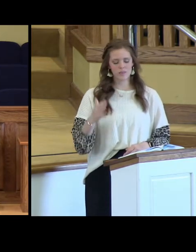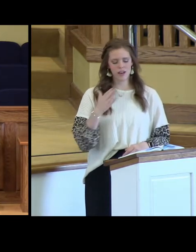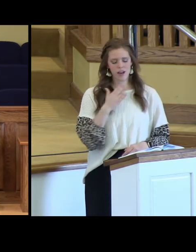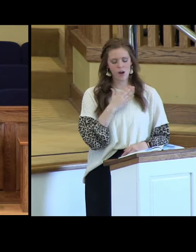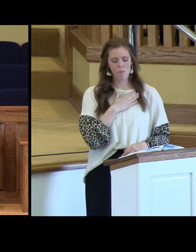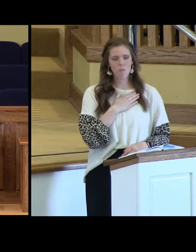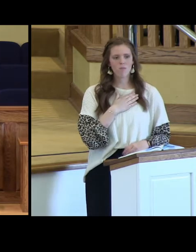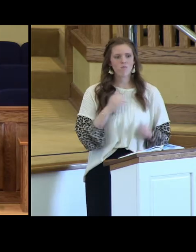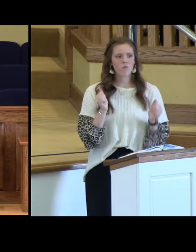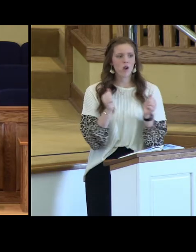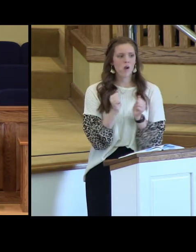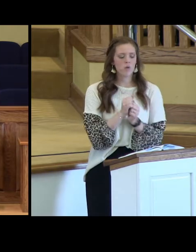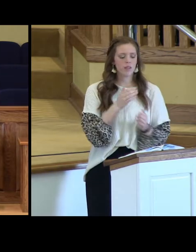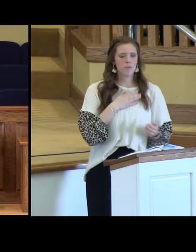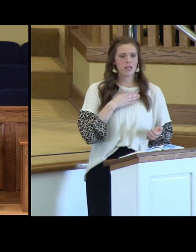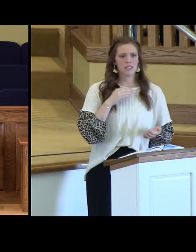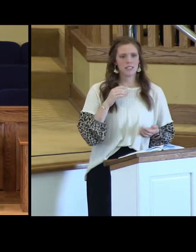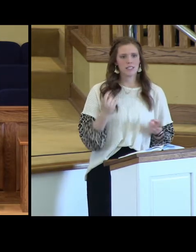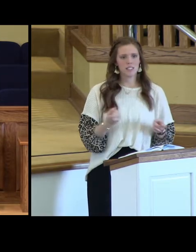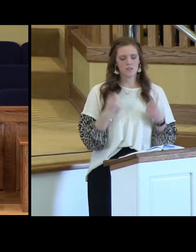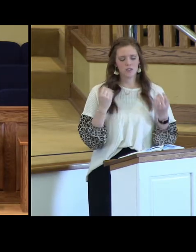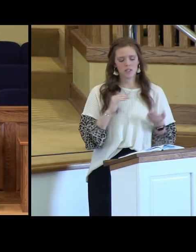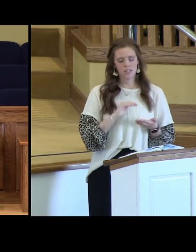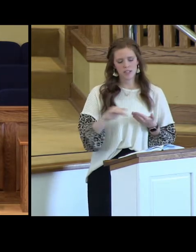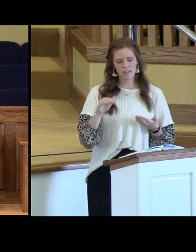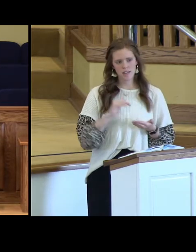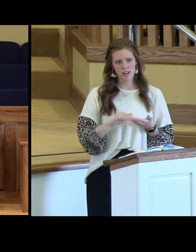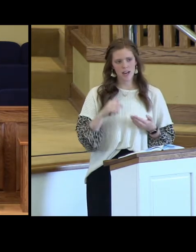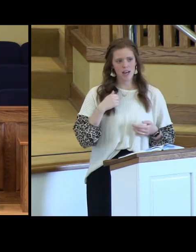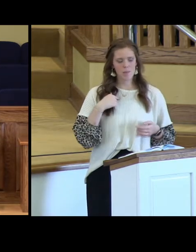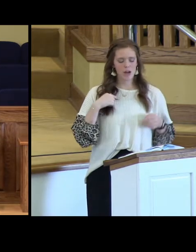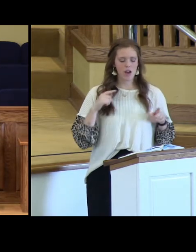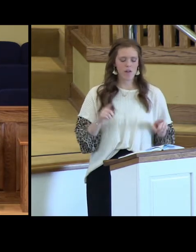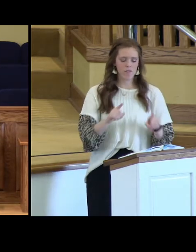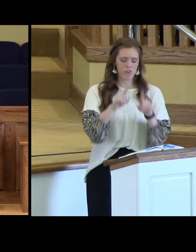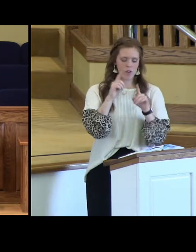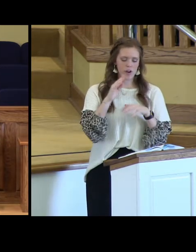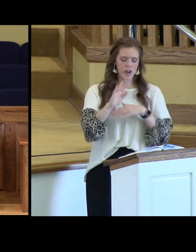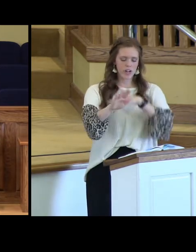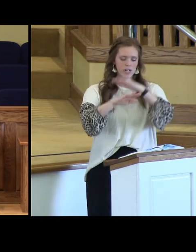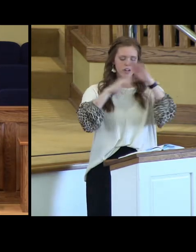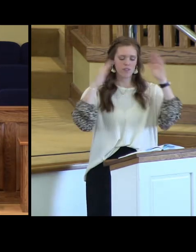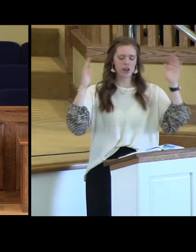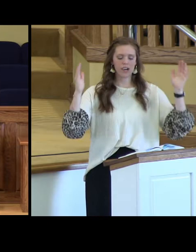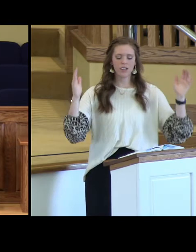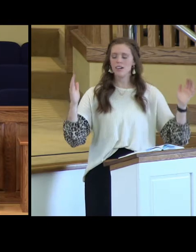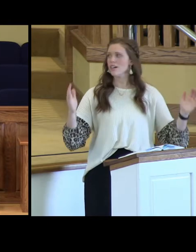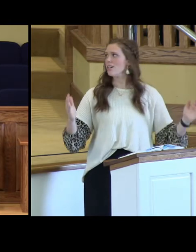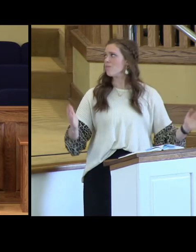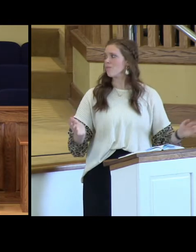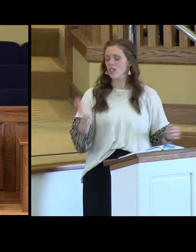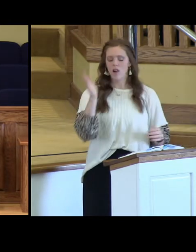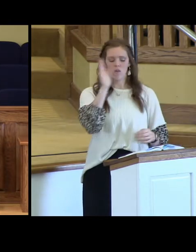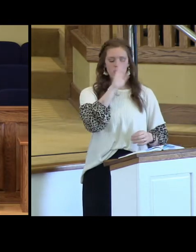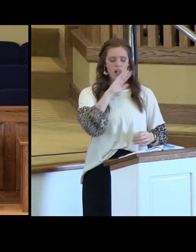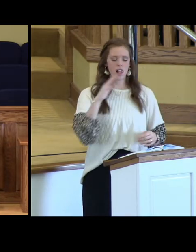it's mine. With my sins forgiven, I am bound for